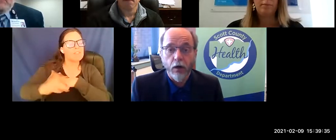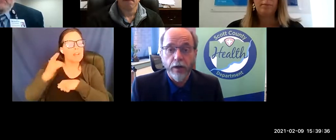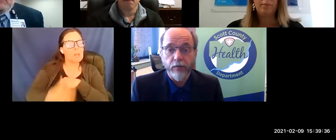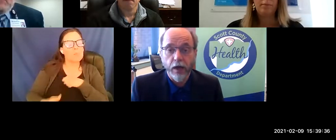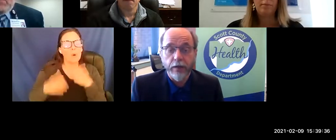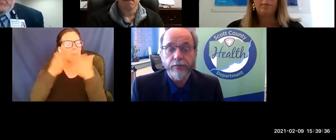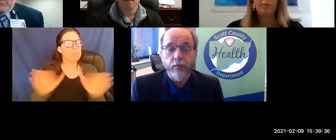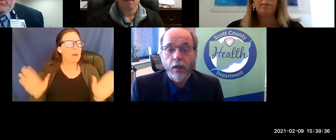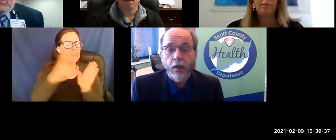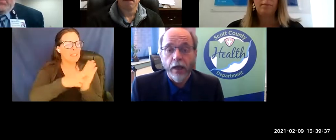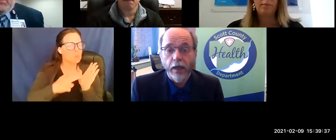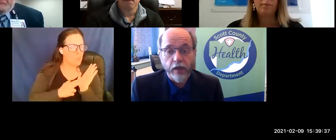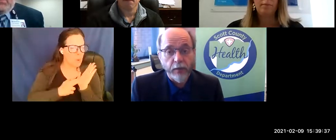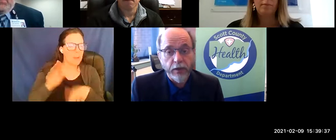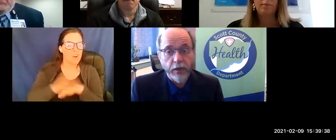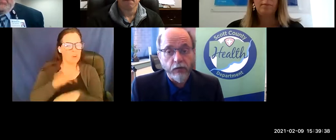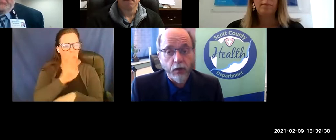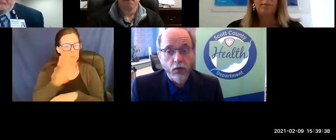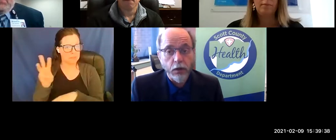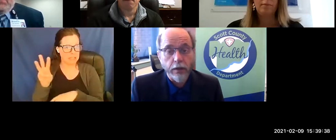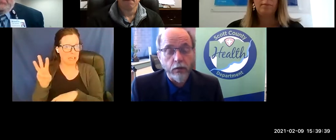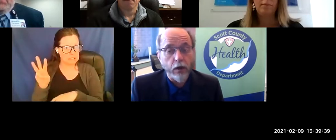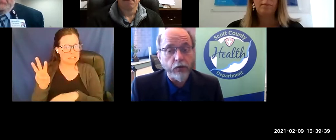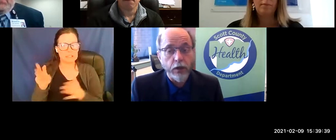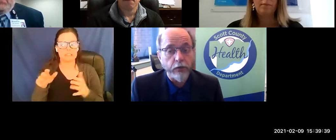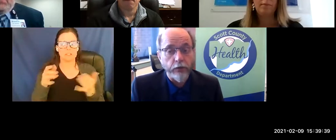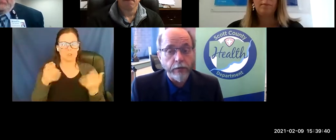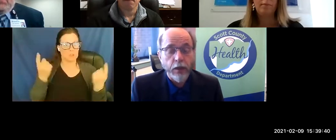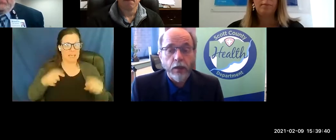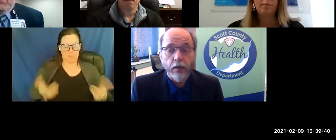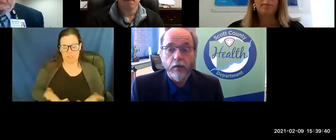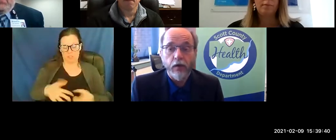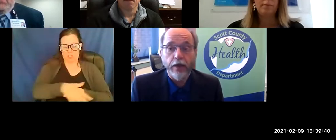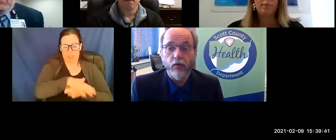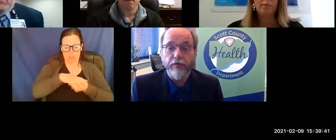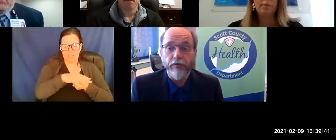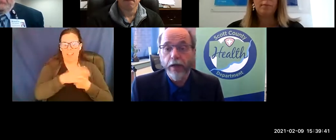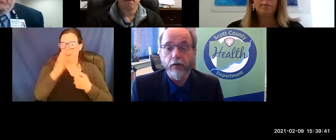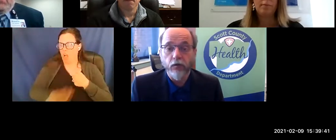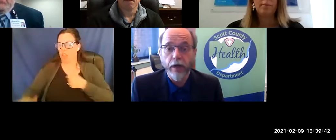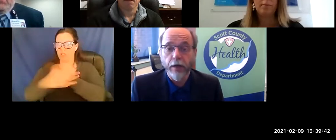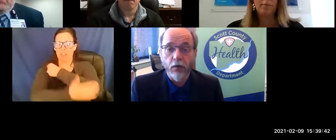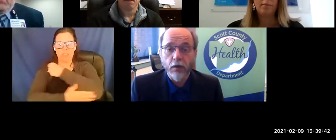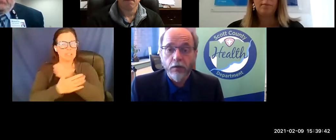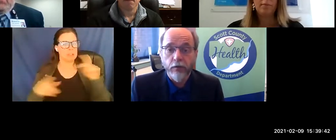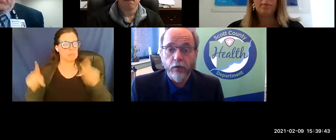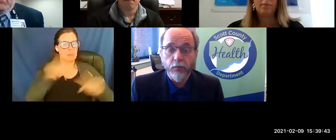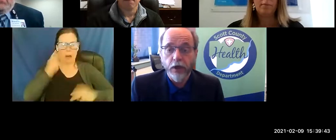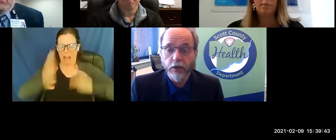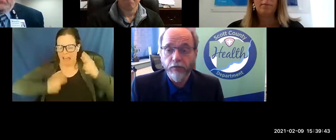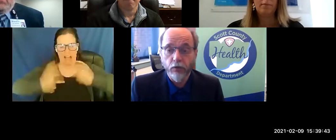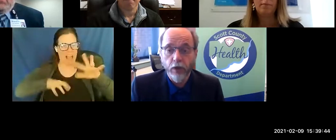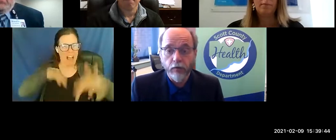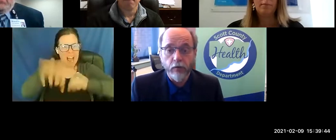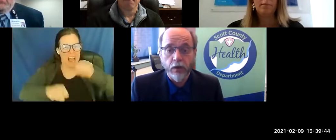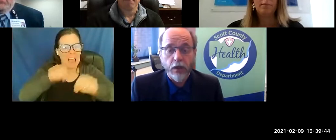our website. As has been the case locally and across the country, this led to a frantic scramble for those precious